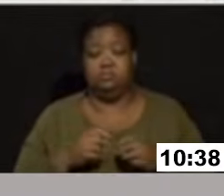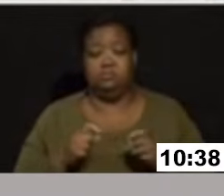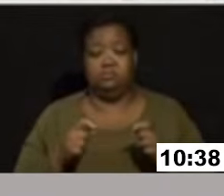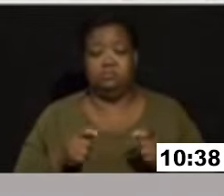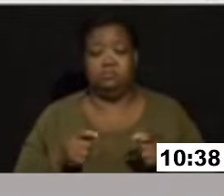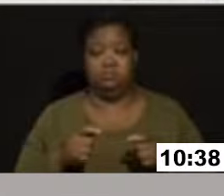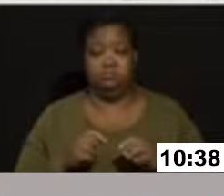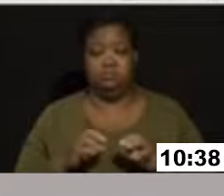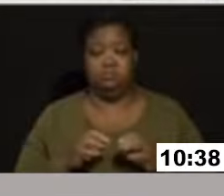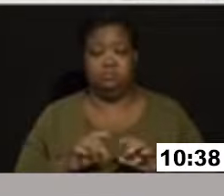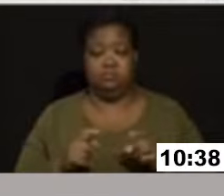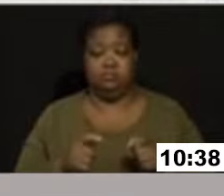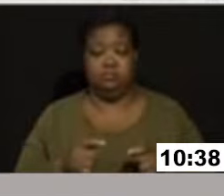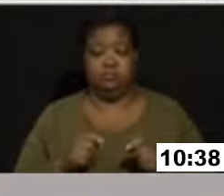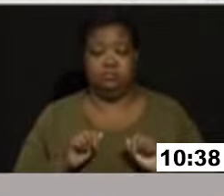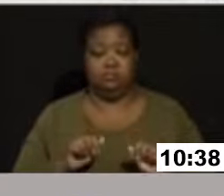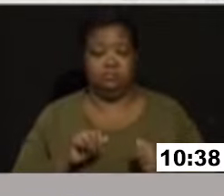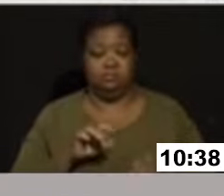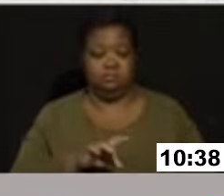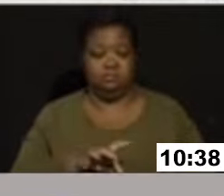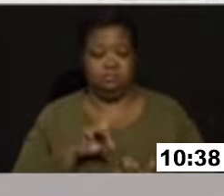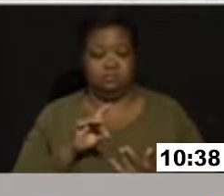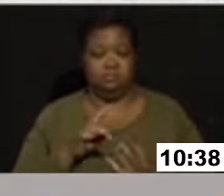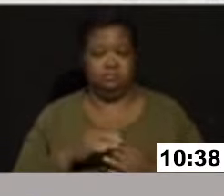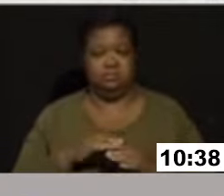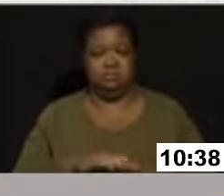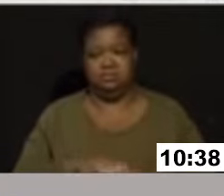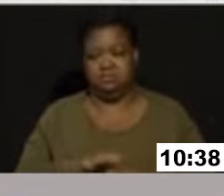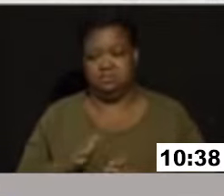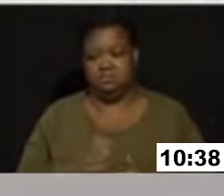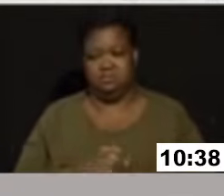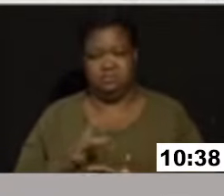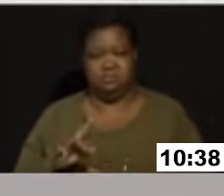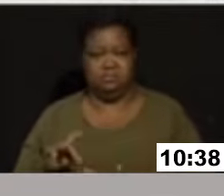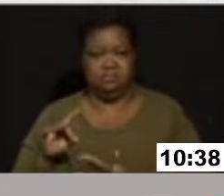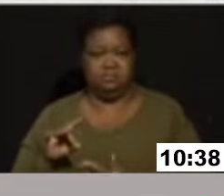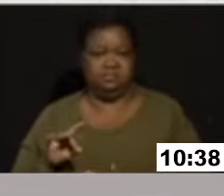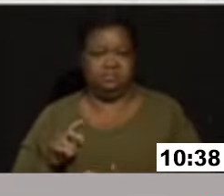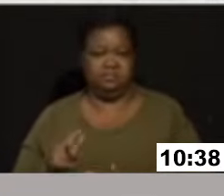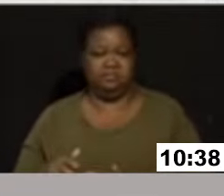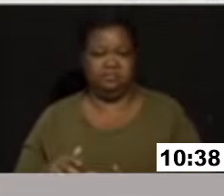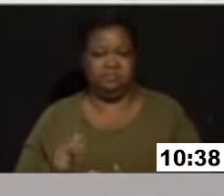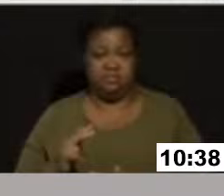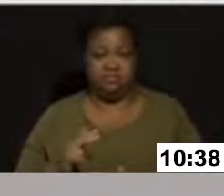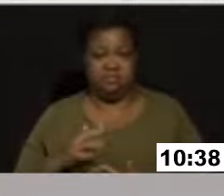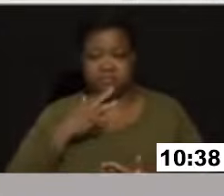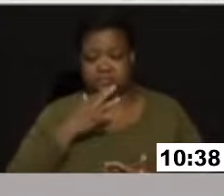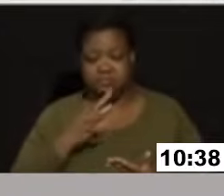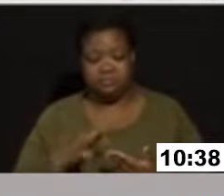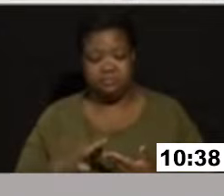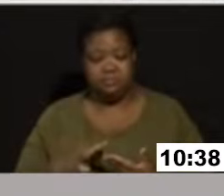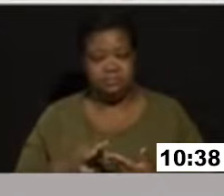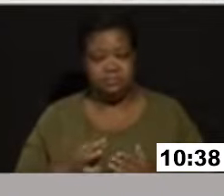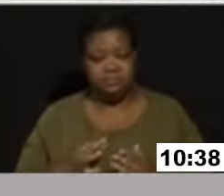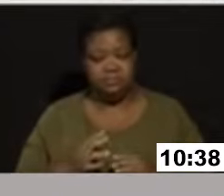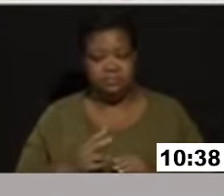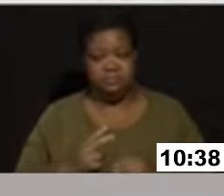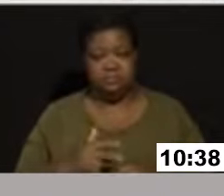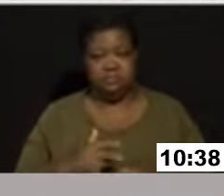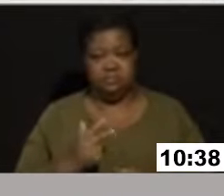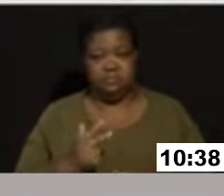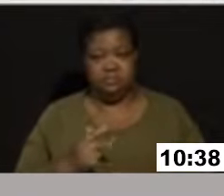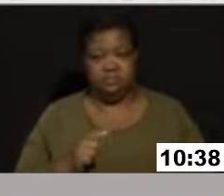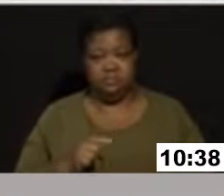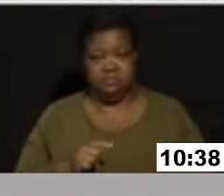commission. One cannot selectively apply them or simply suggest, well, we're going to depart from them because that would